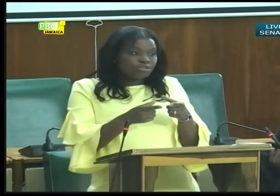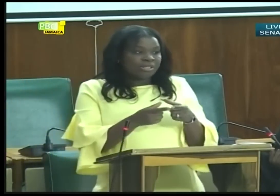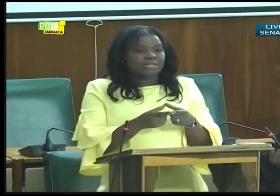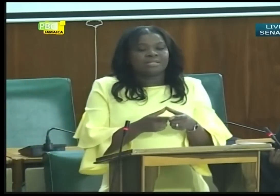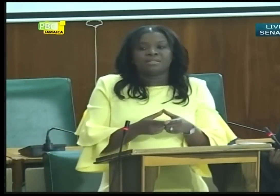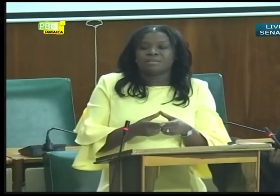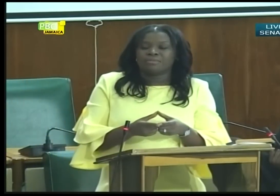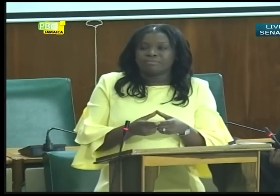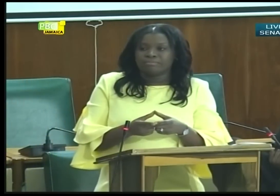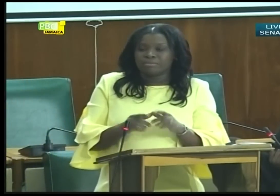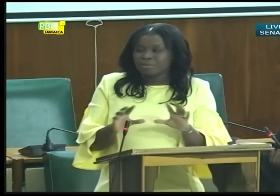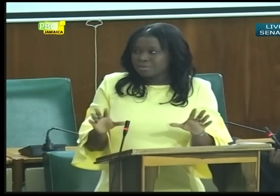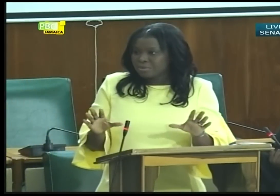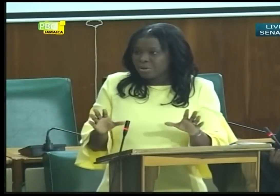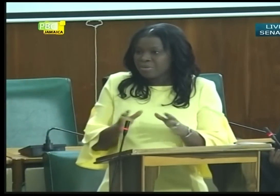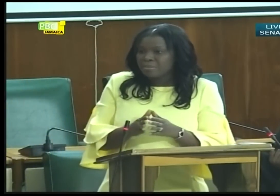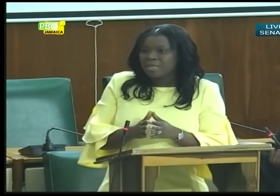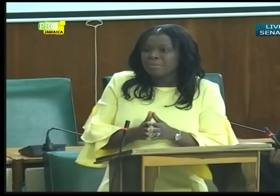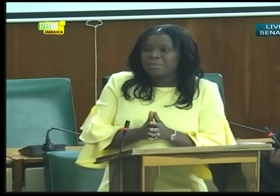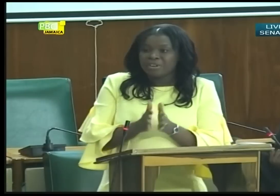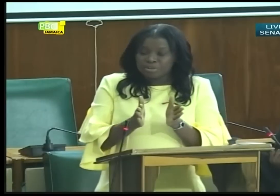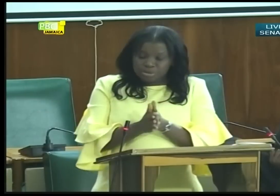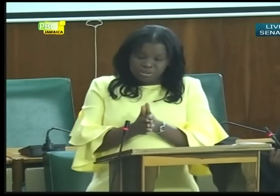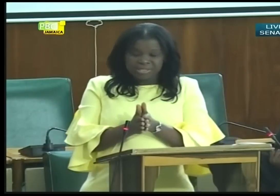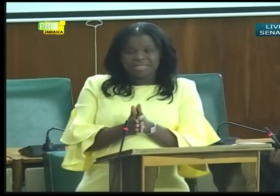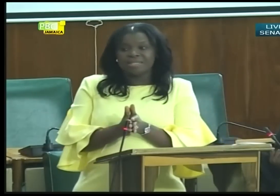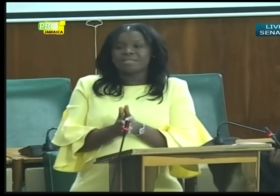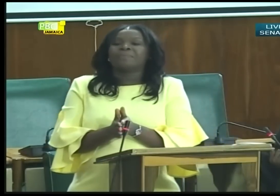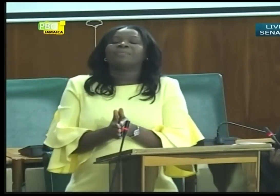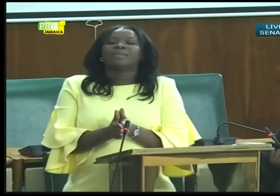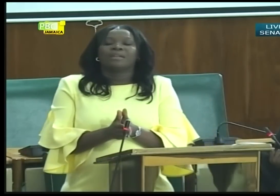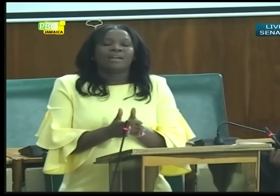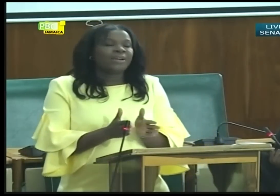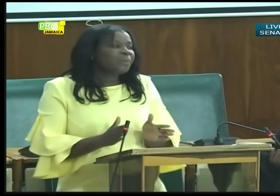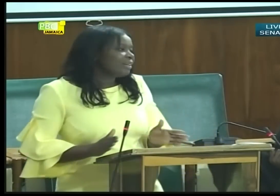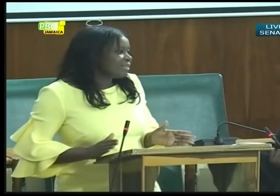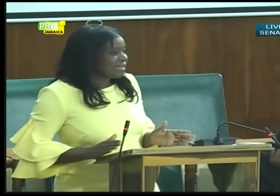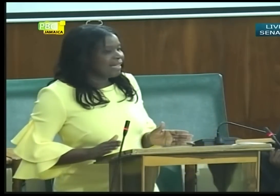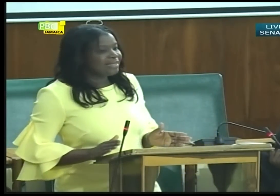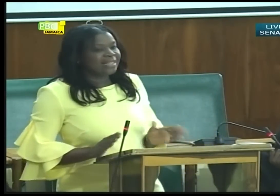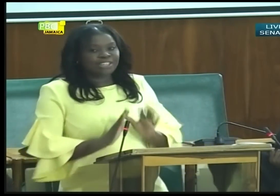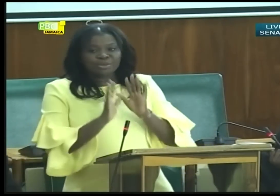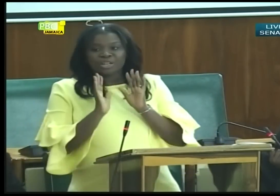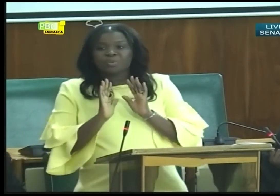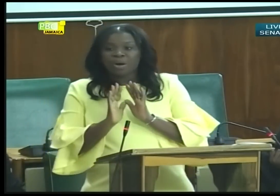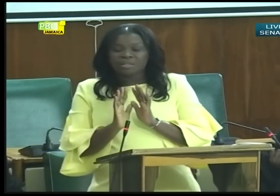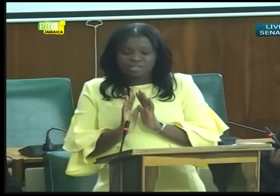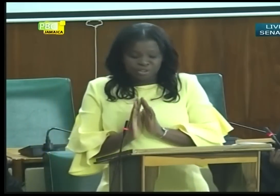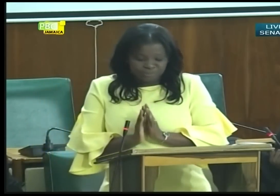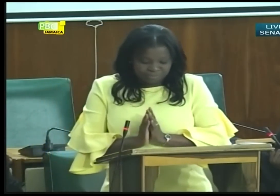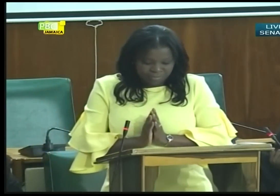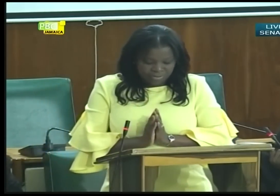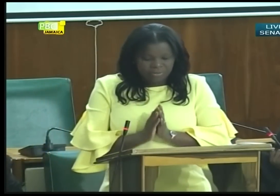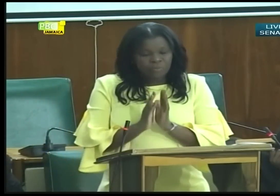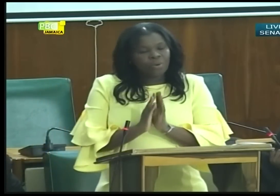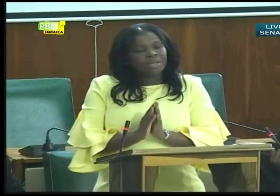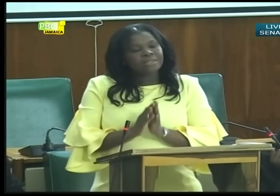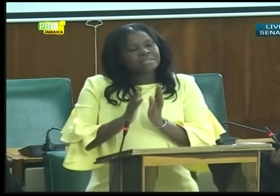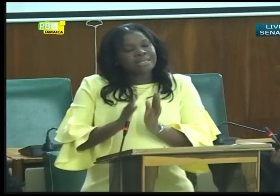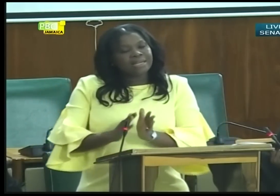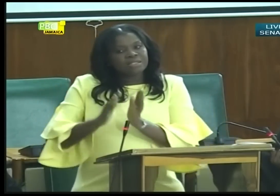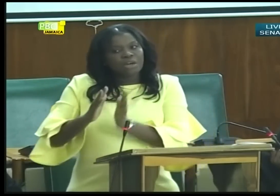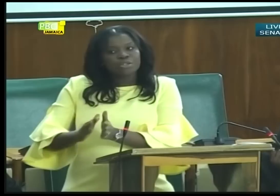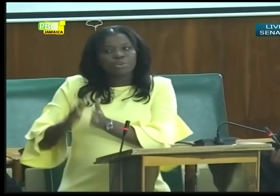two trustees, going with the minimum, if there are two trustees and one decides that they do not want to,